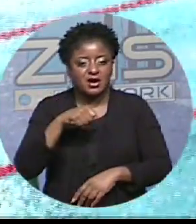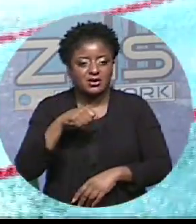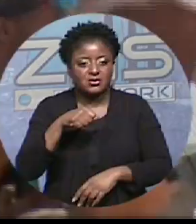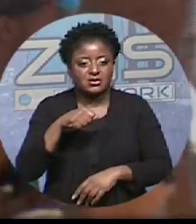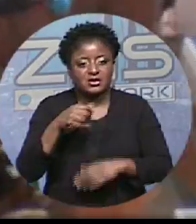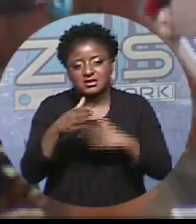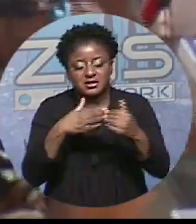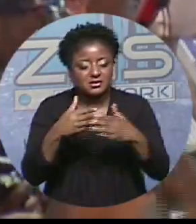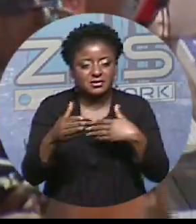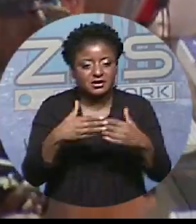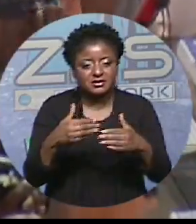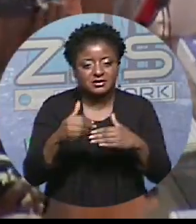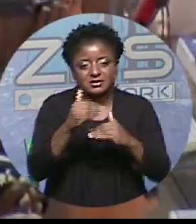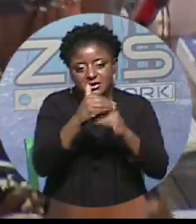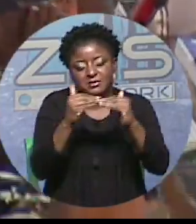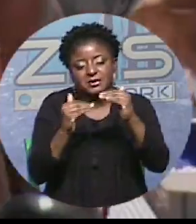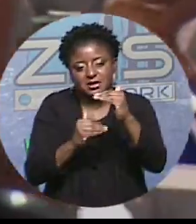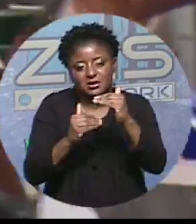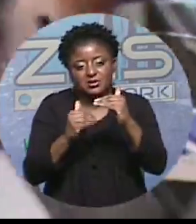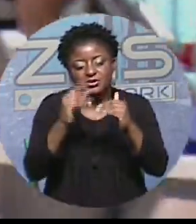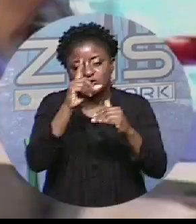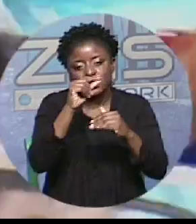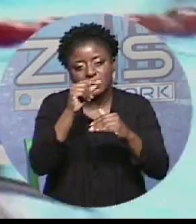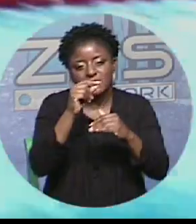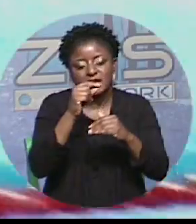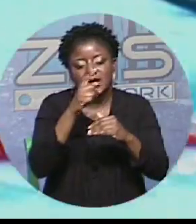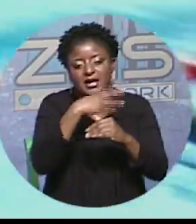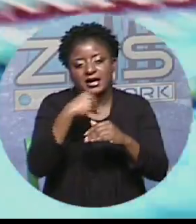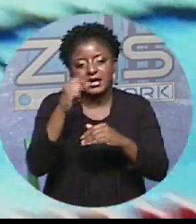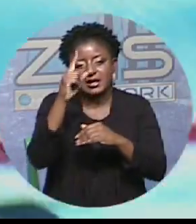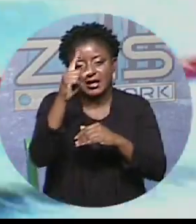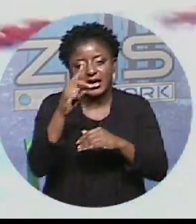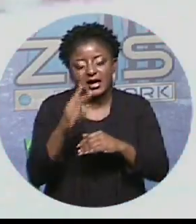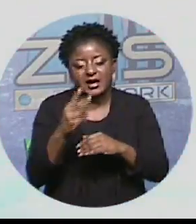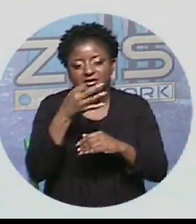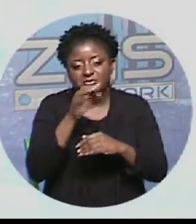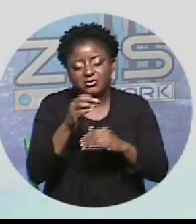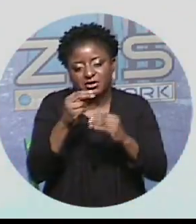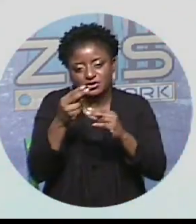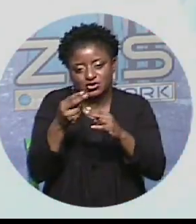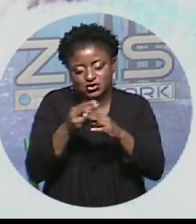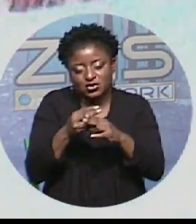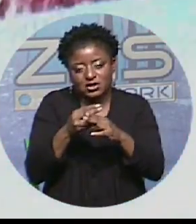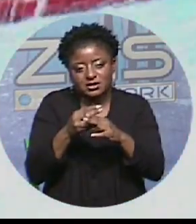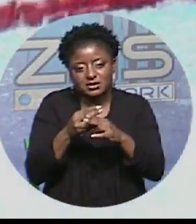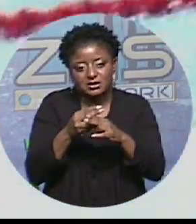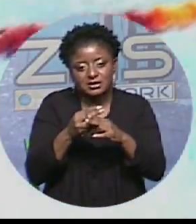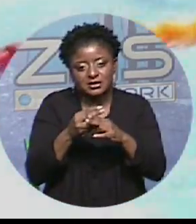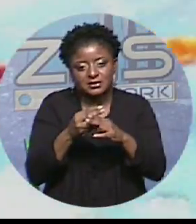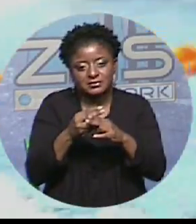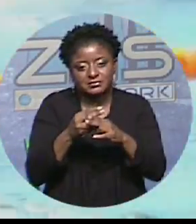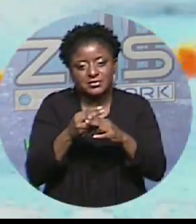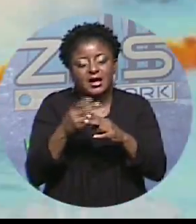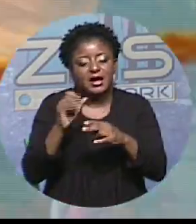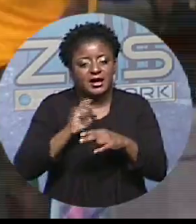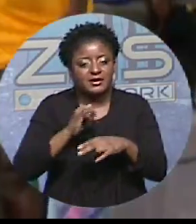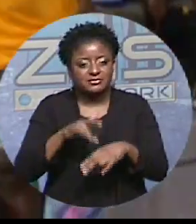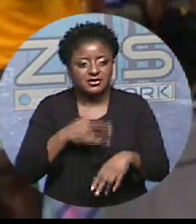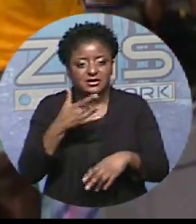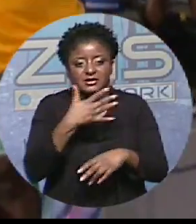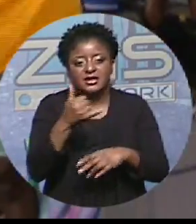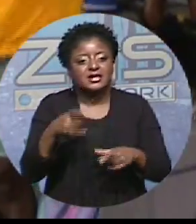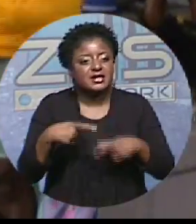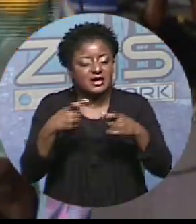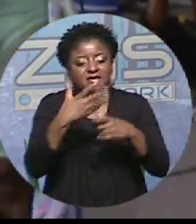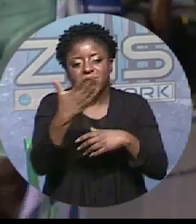short of winning. It was tough because of our younger age groups, but I feel like they gave their all. It was a very tiring